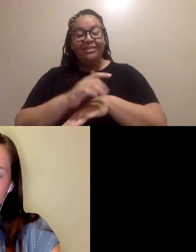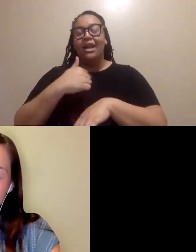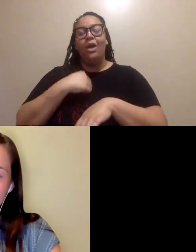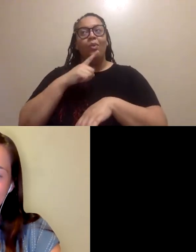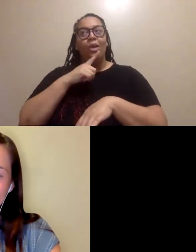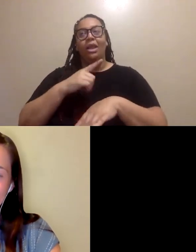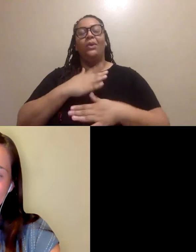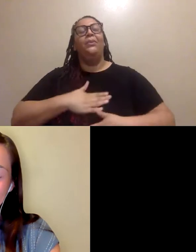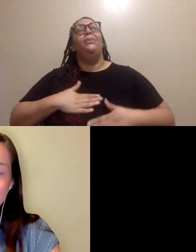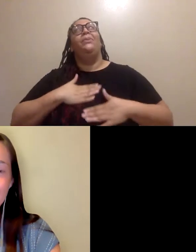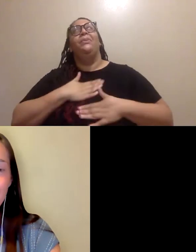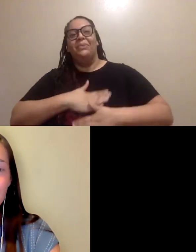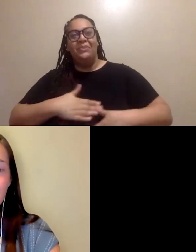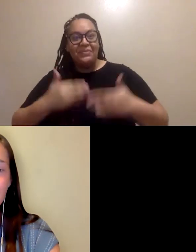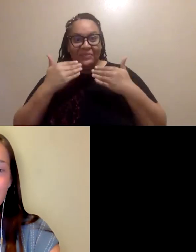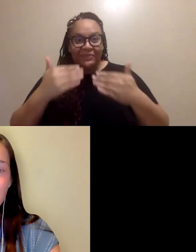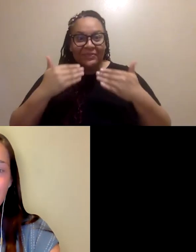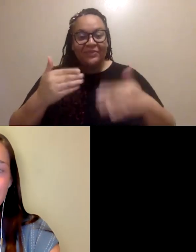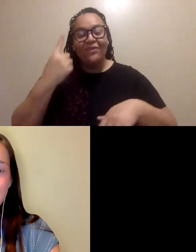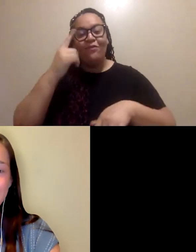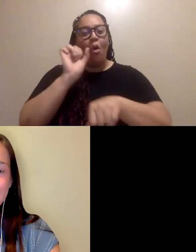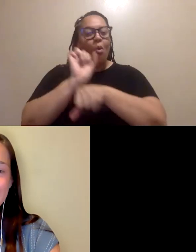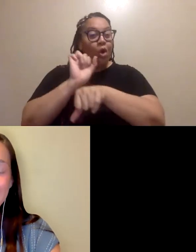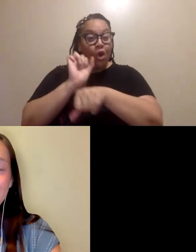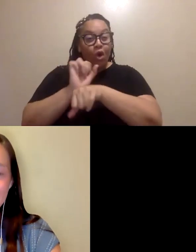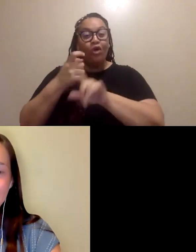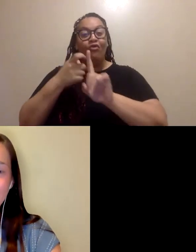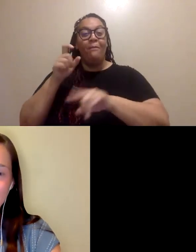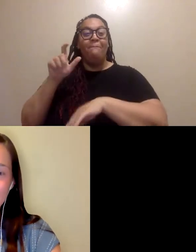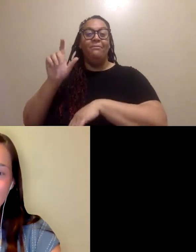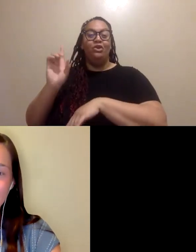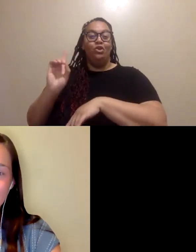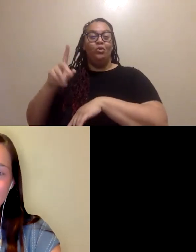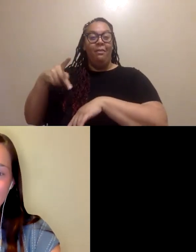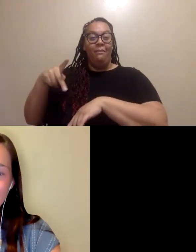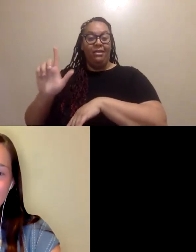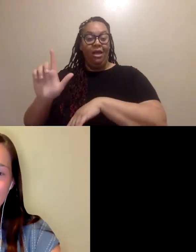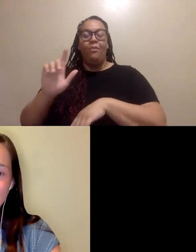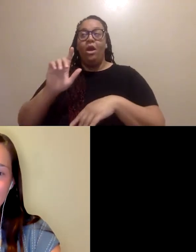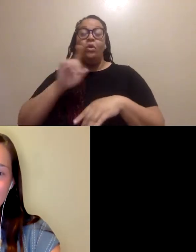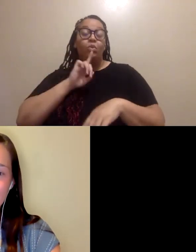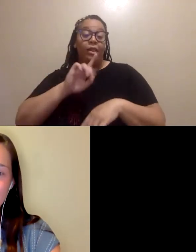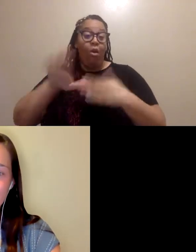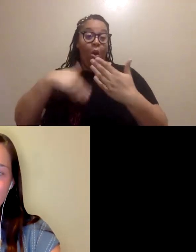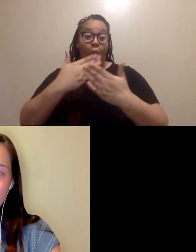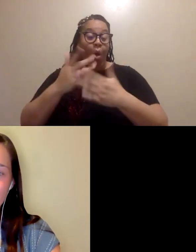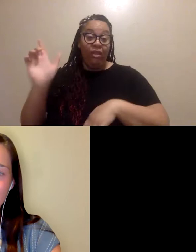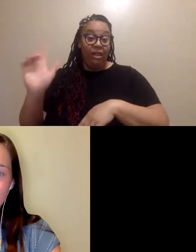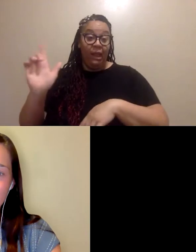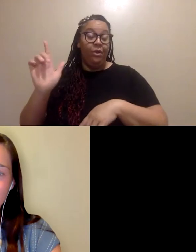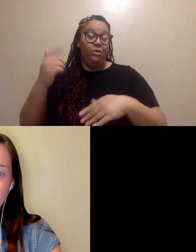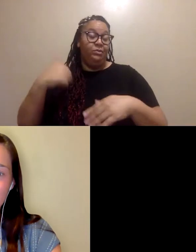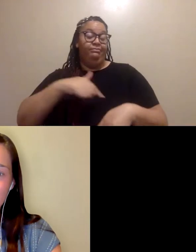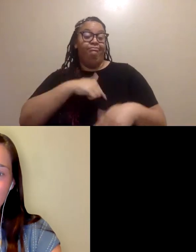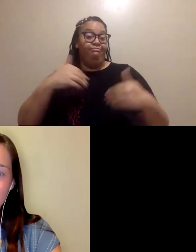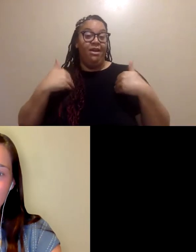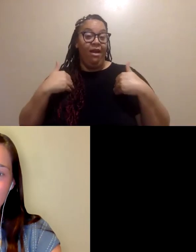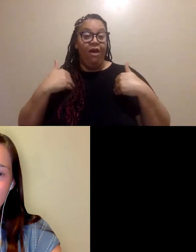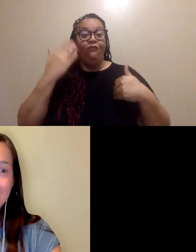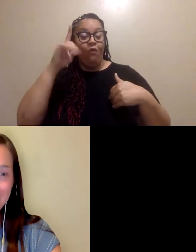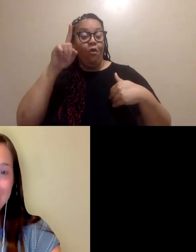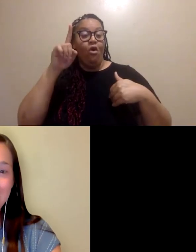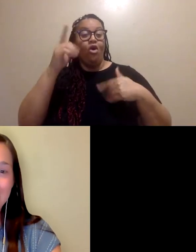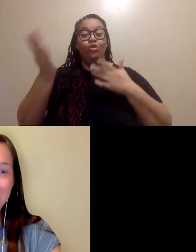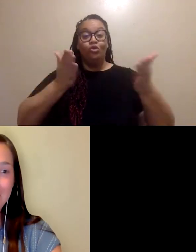the Deschutes Public Library and all of our wonderful public libraries for really serving the community, and thank you, Ms. Ray,